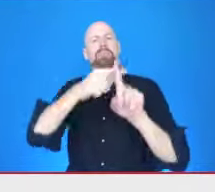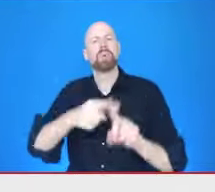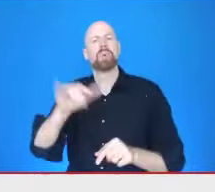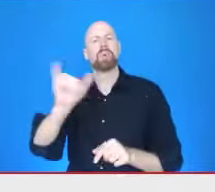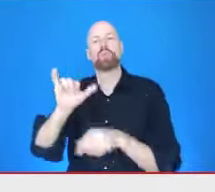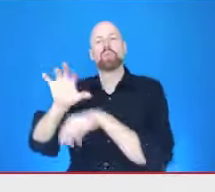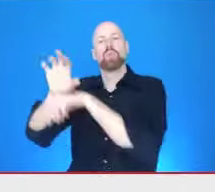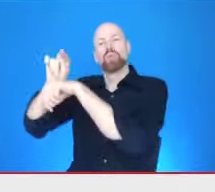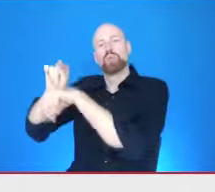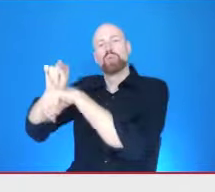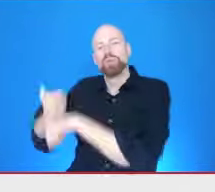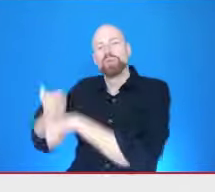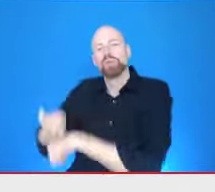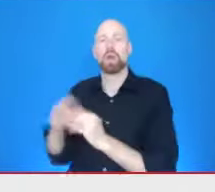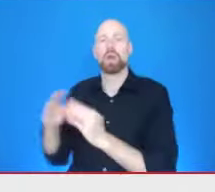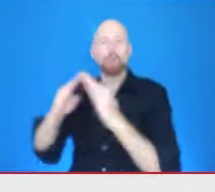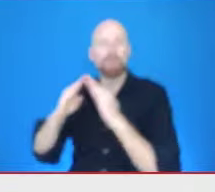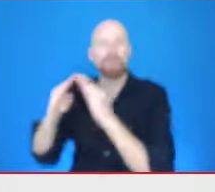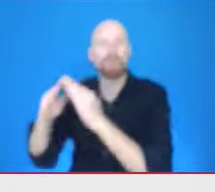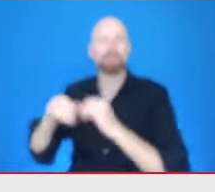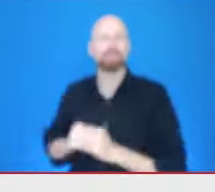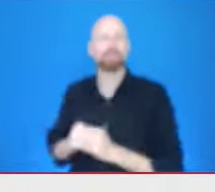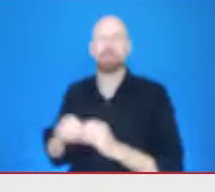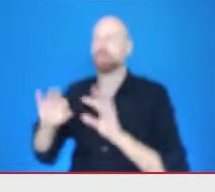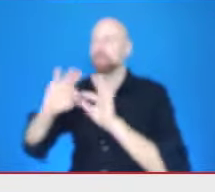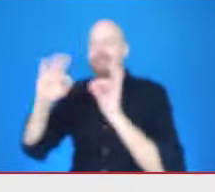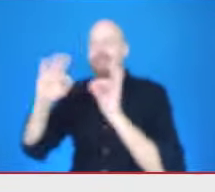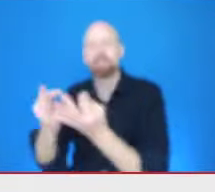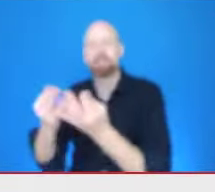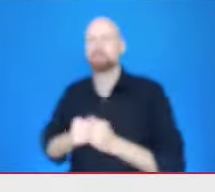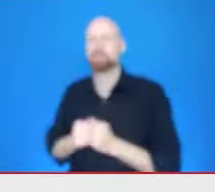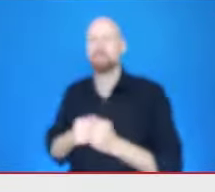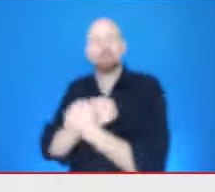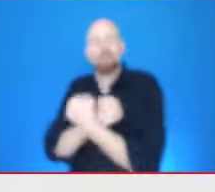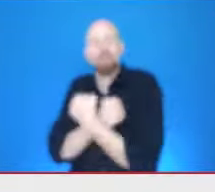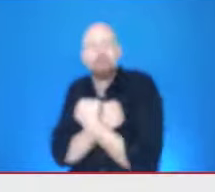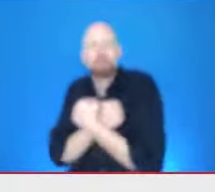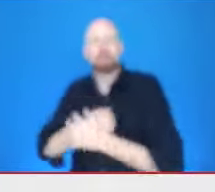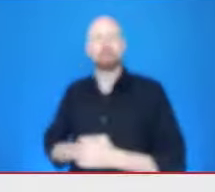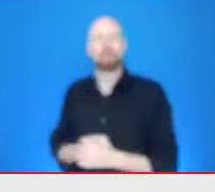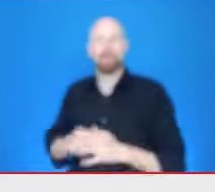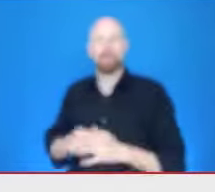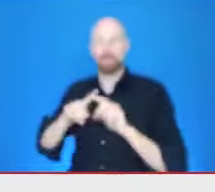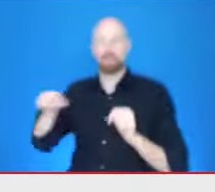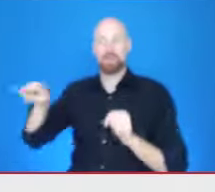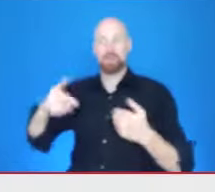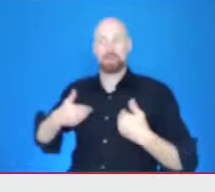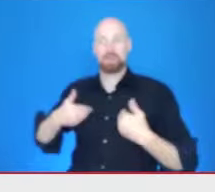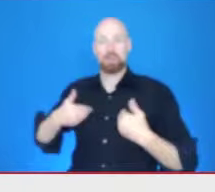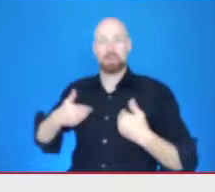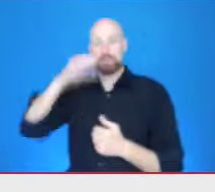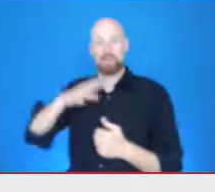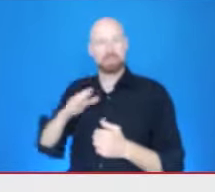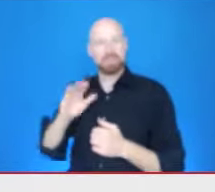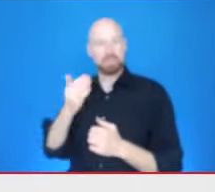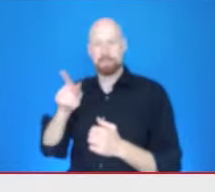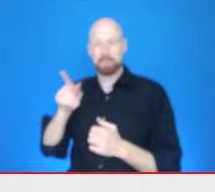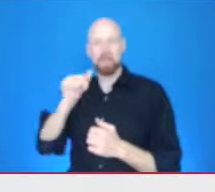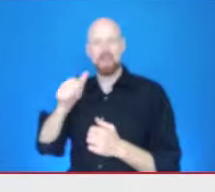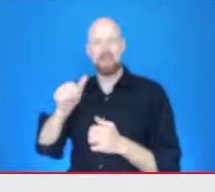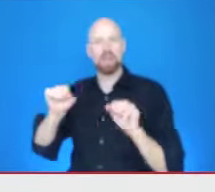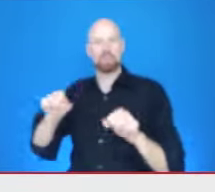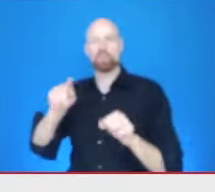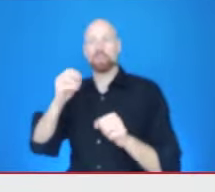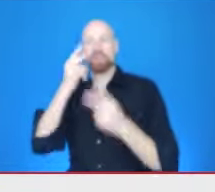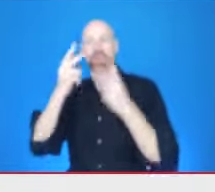color coming from a small town. When it's printed up in newspapers or people ask your parents how you're doing, it can really feel like everyone in your